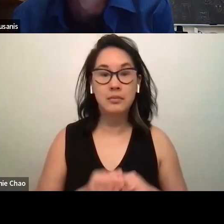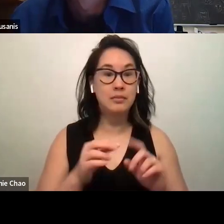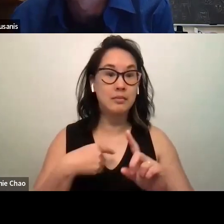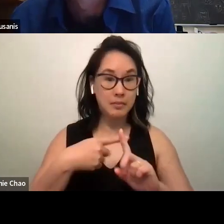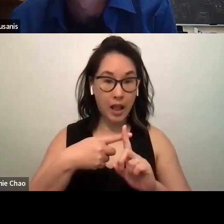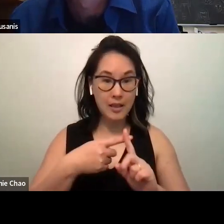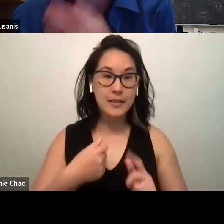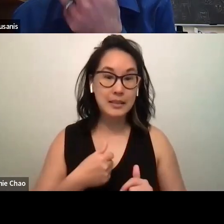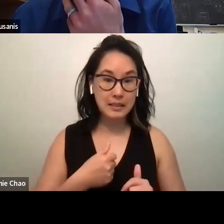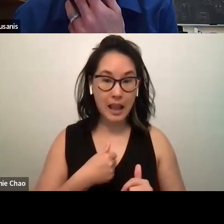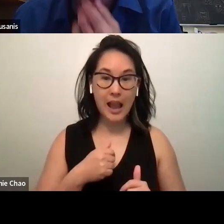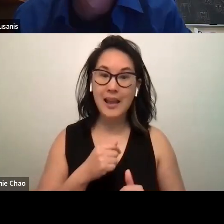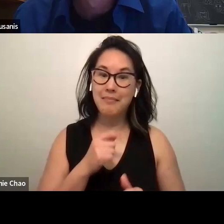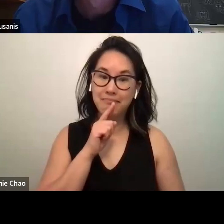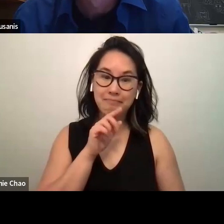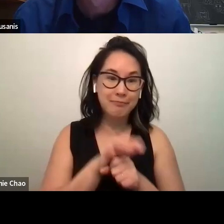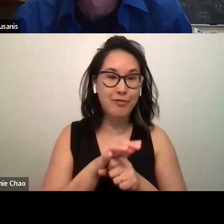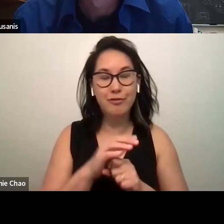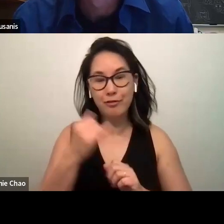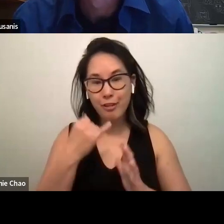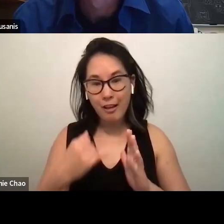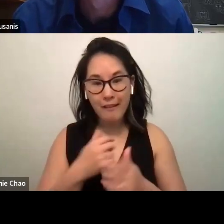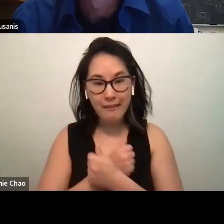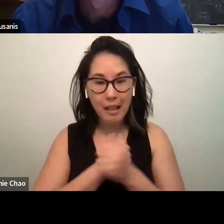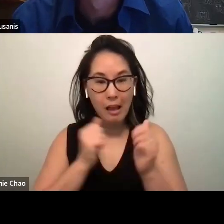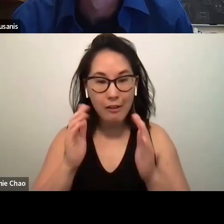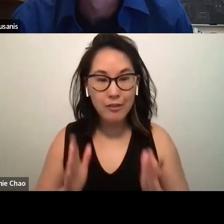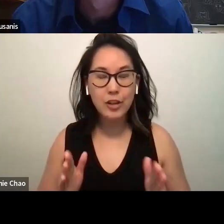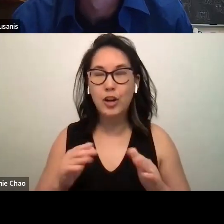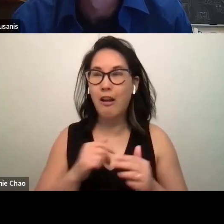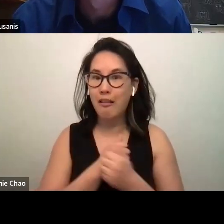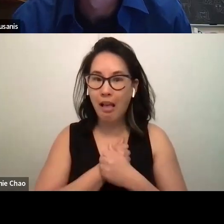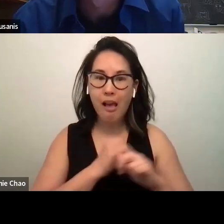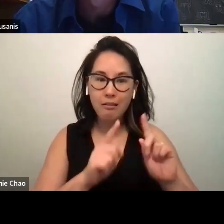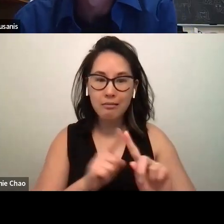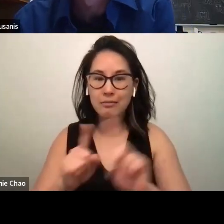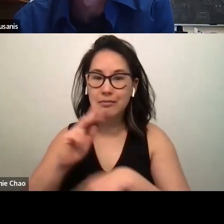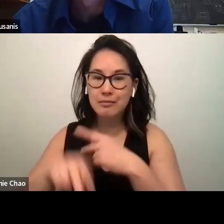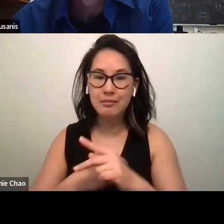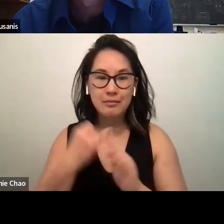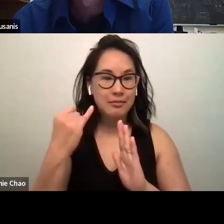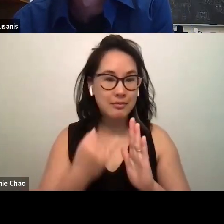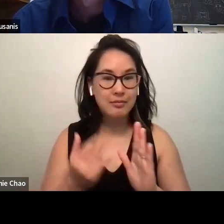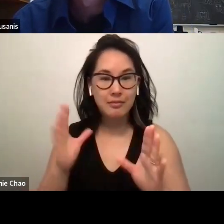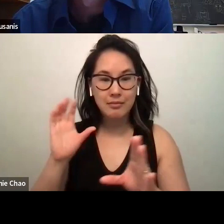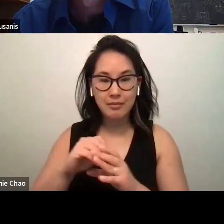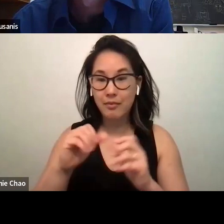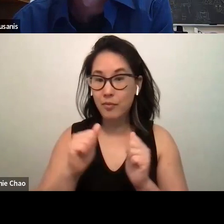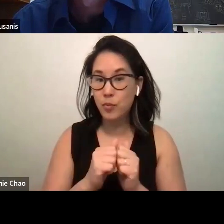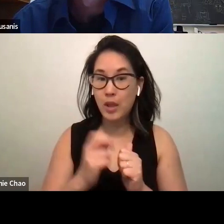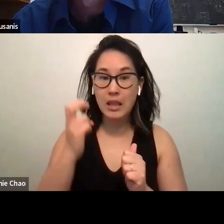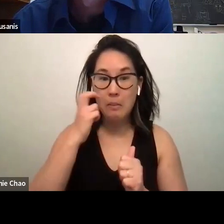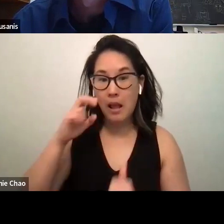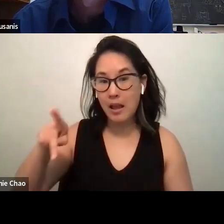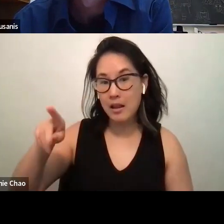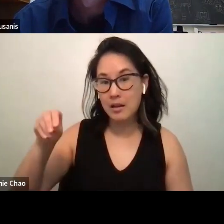a devoted art lover, all kinds of art. I'm involved with the Blind Posse